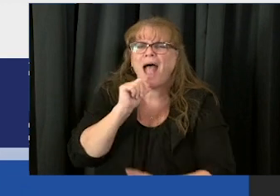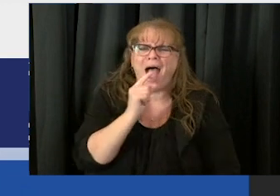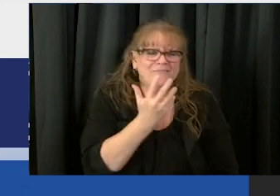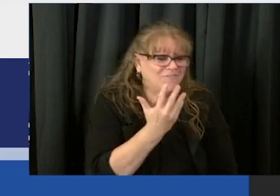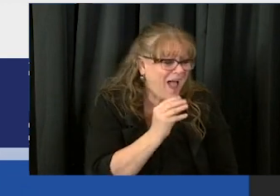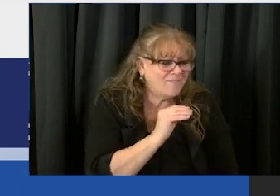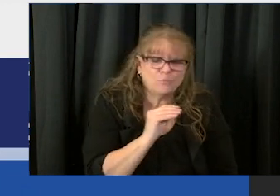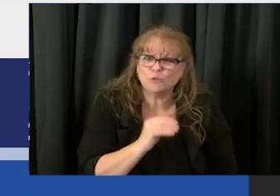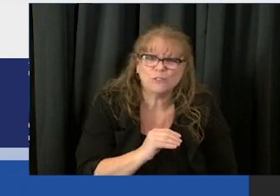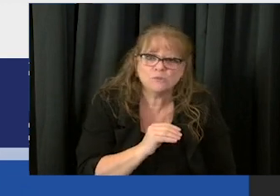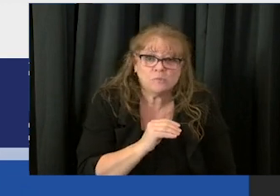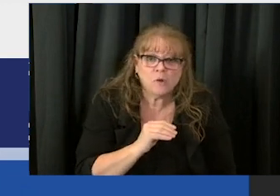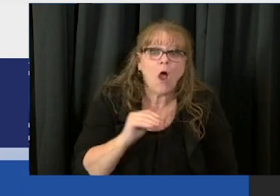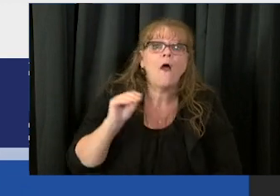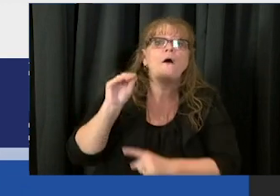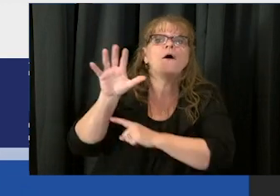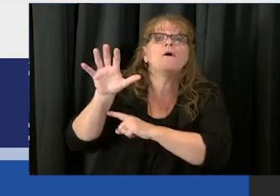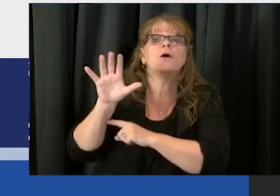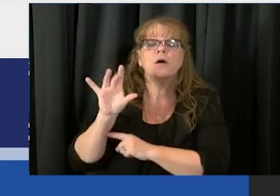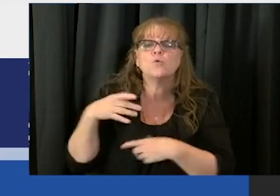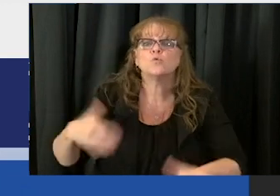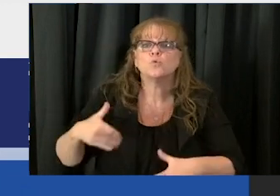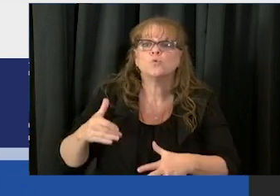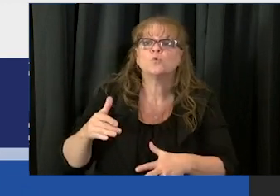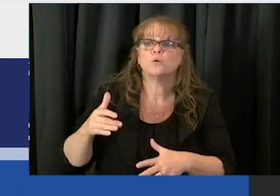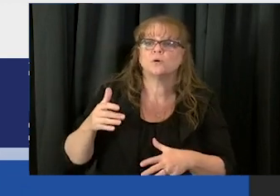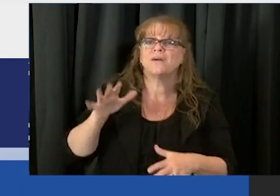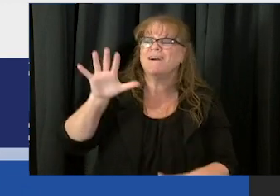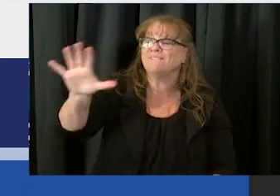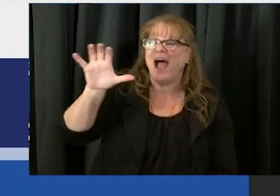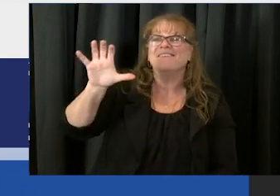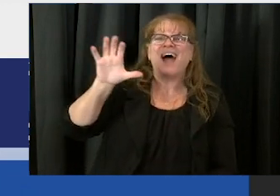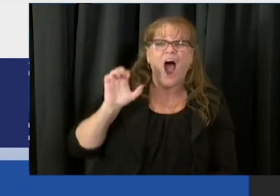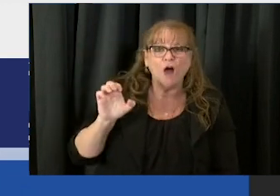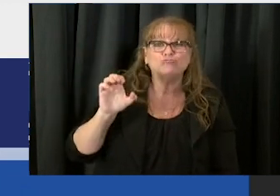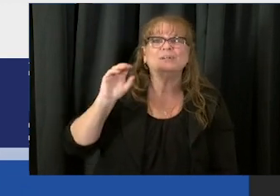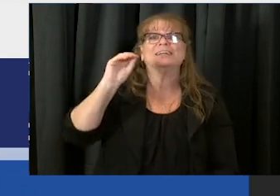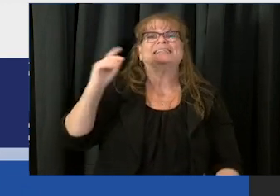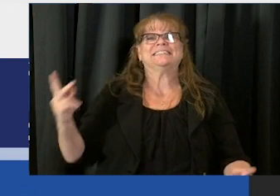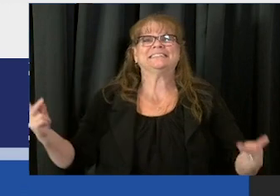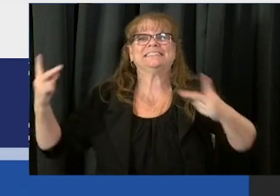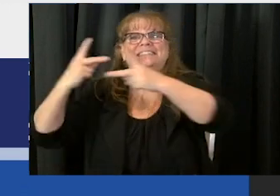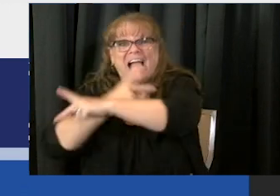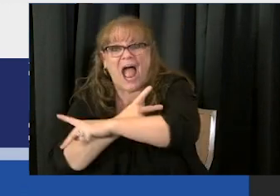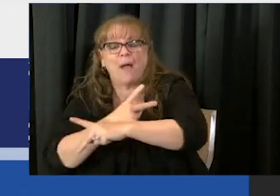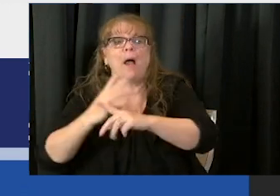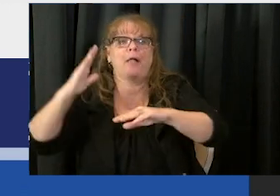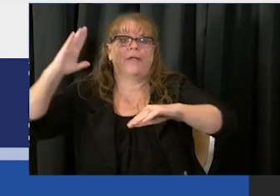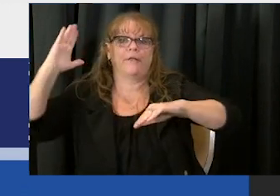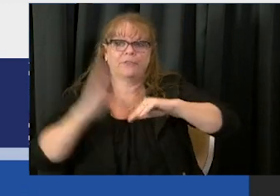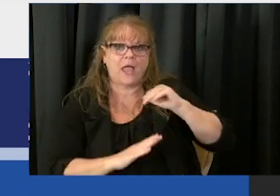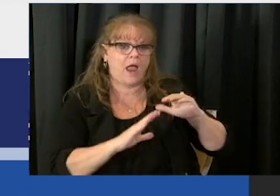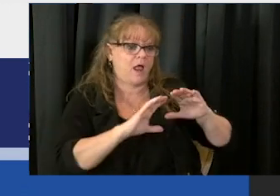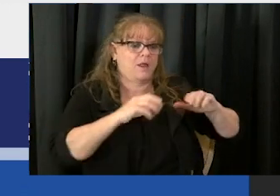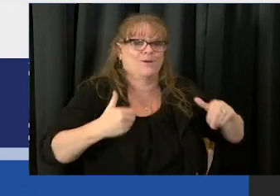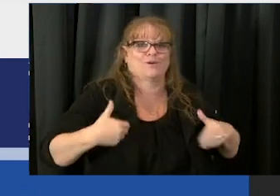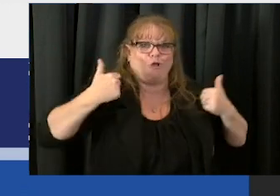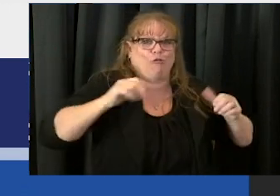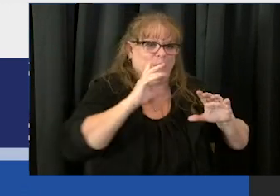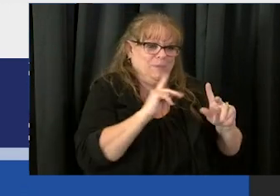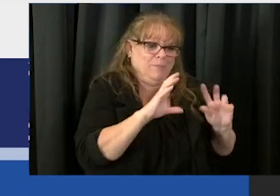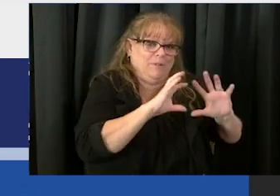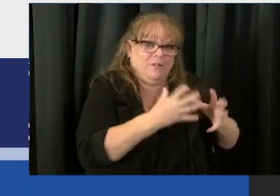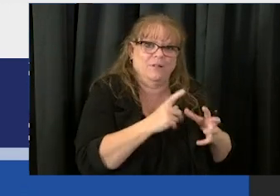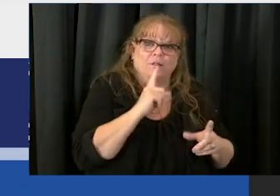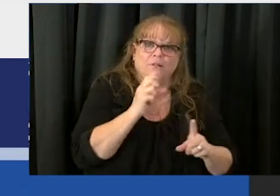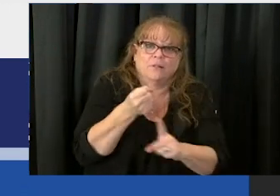greater. So please, get the vaccine, sign up. You might get it next week. You might get it in 3 weeks. You will get it by February 28th if you seek it